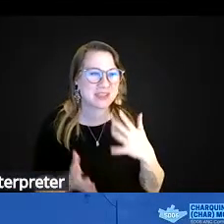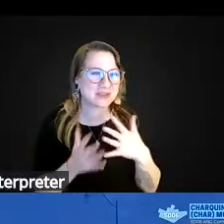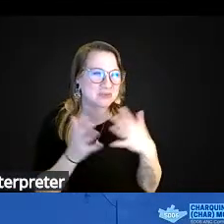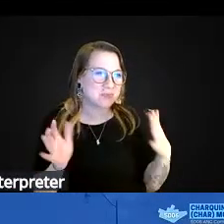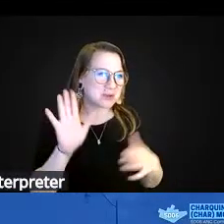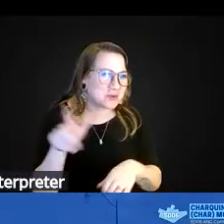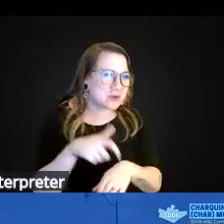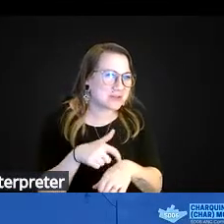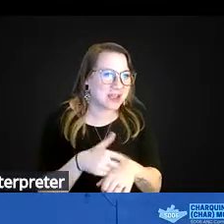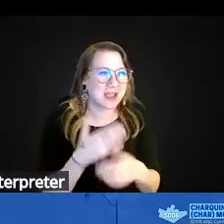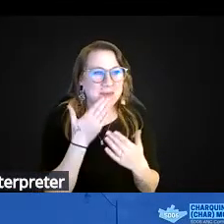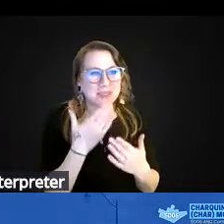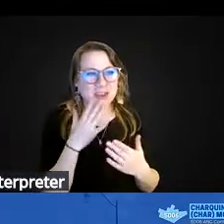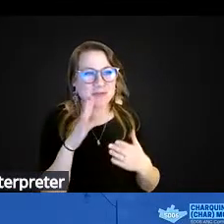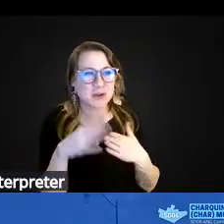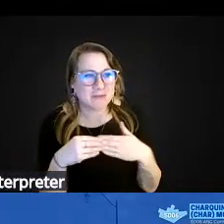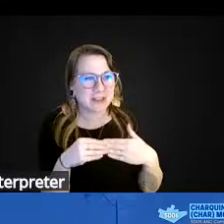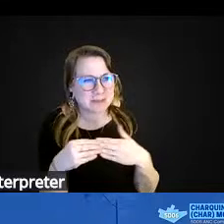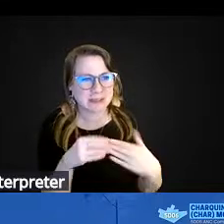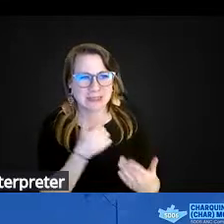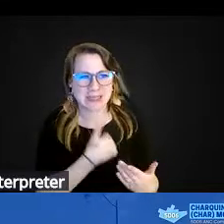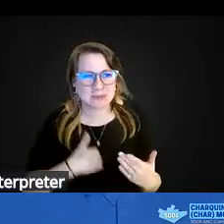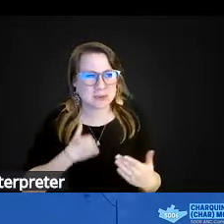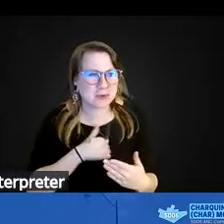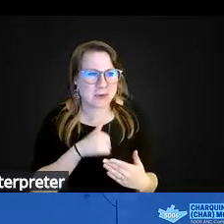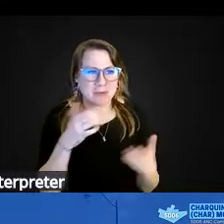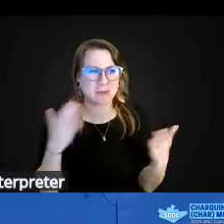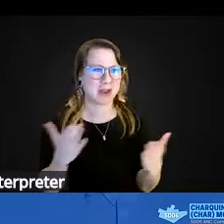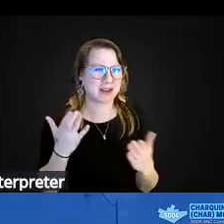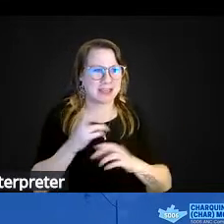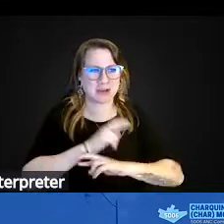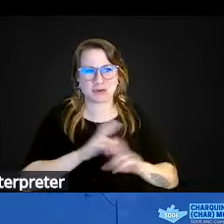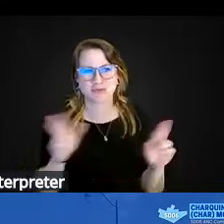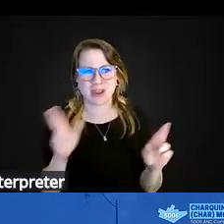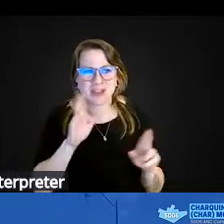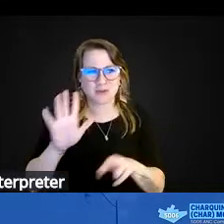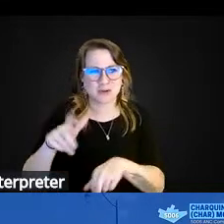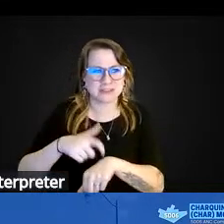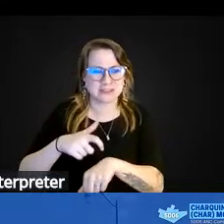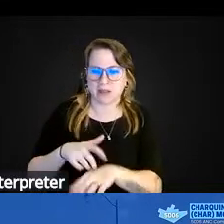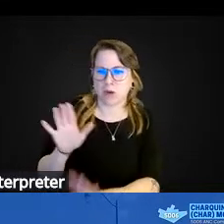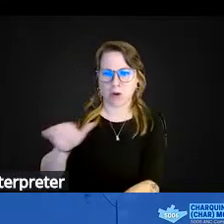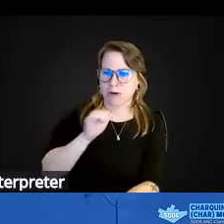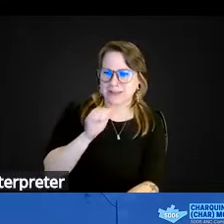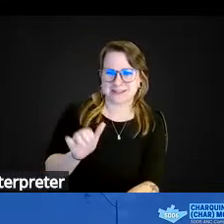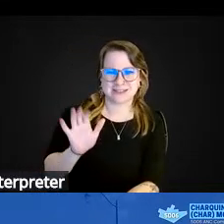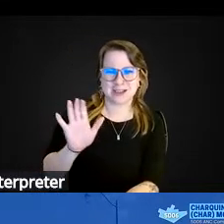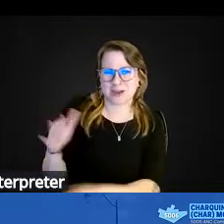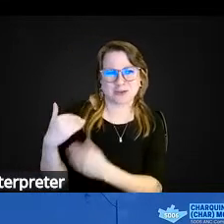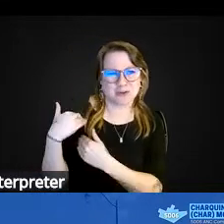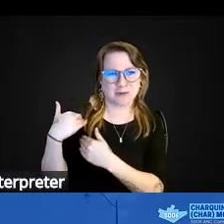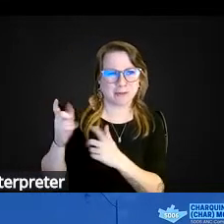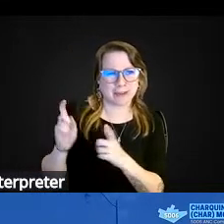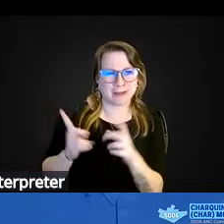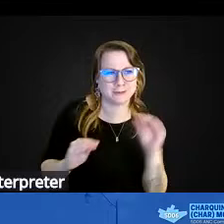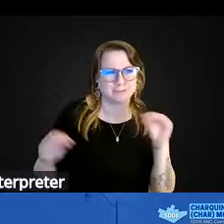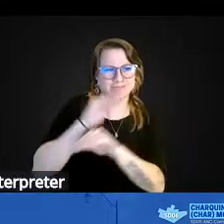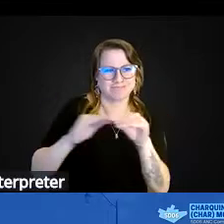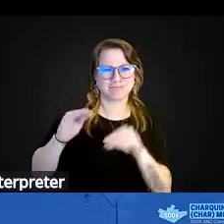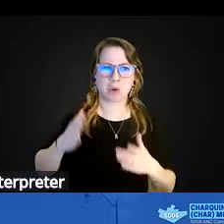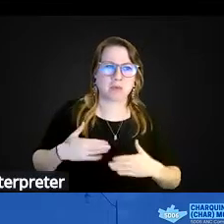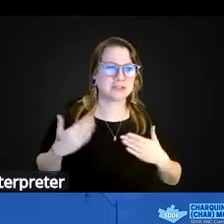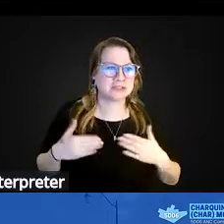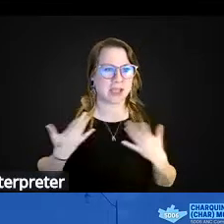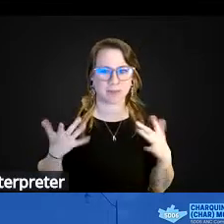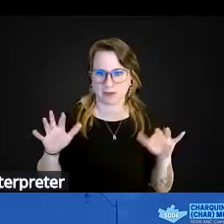you for your flexibility. I'm sorry we weren't here when it was time to go. Oh no, it's not your fault. We had to cut the meeting a little bit up. So we're just happy you were able to get it